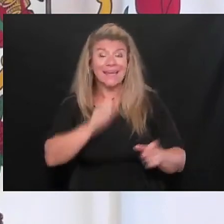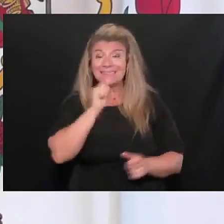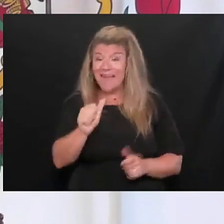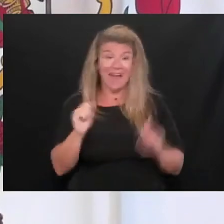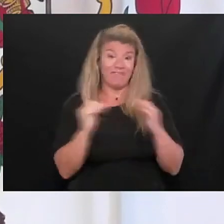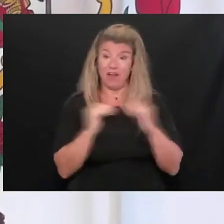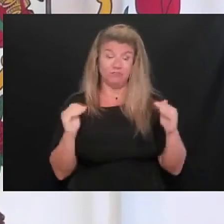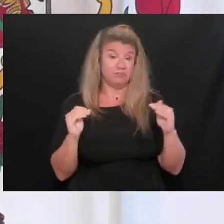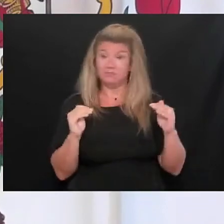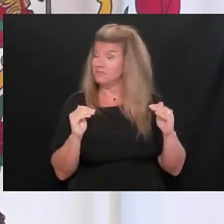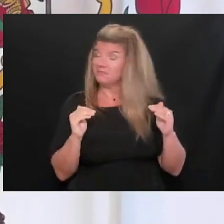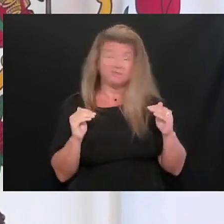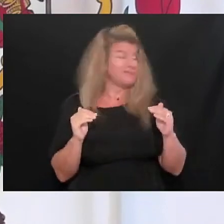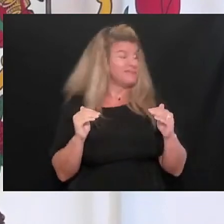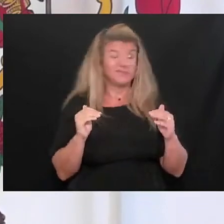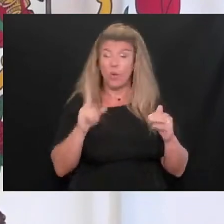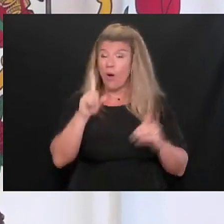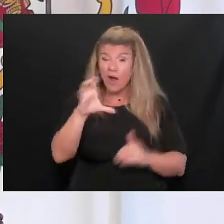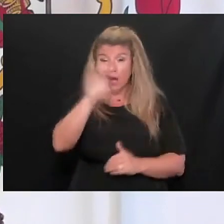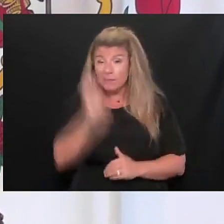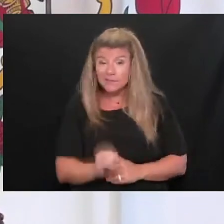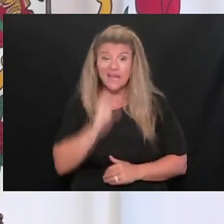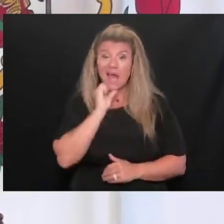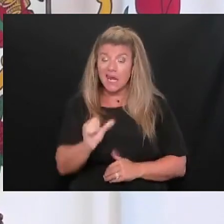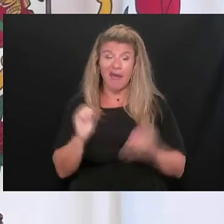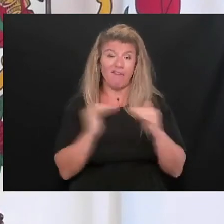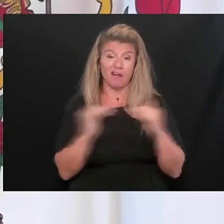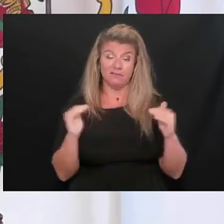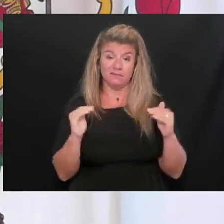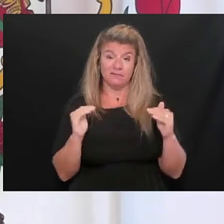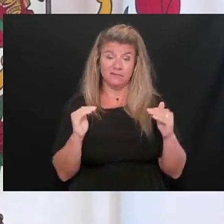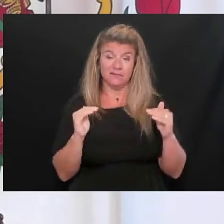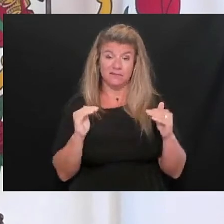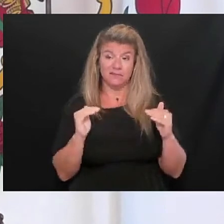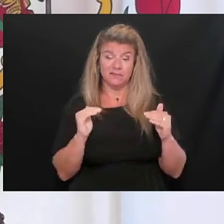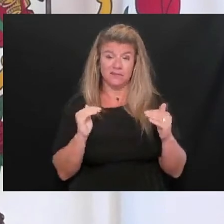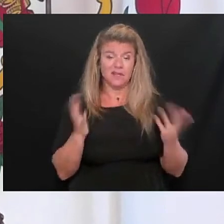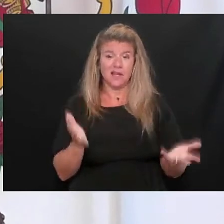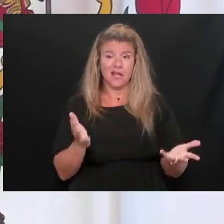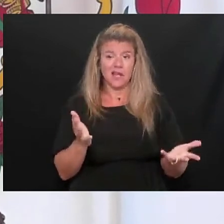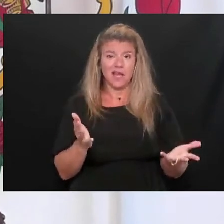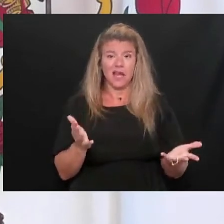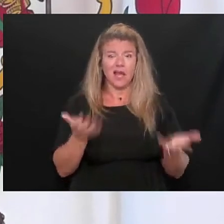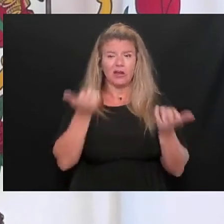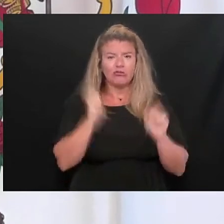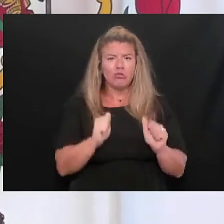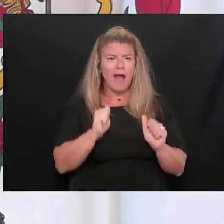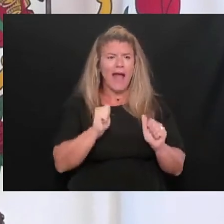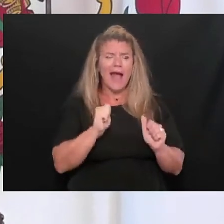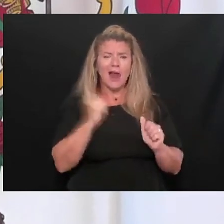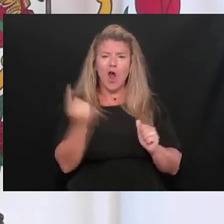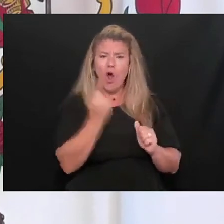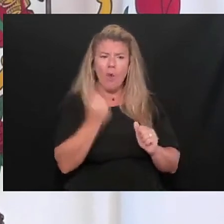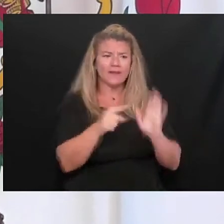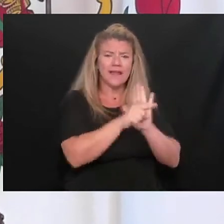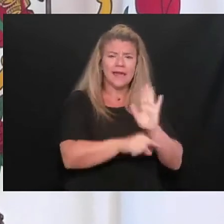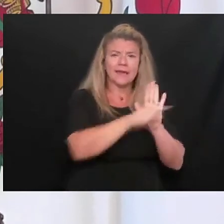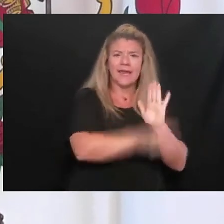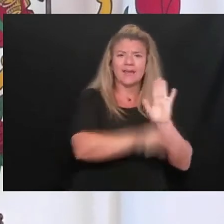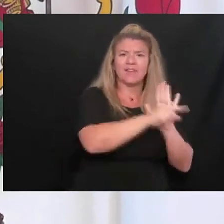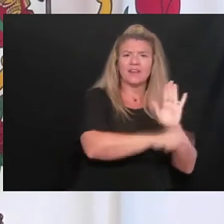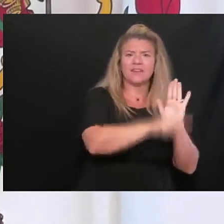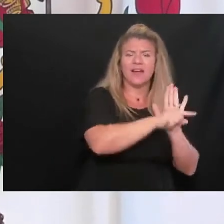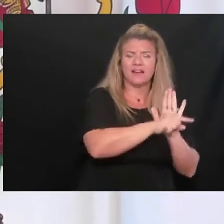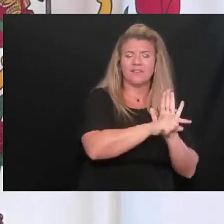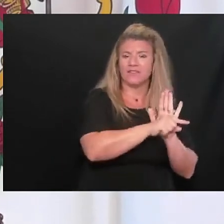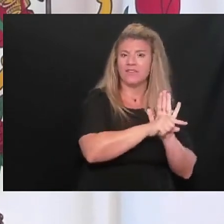unfair. It is totally unfair to just try to go to the negative side, and absolutely